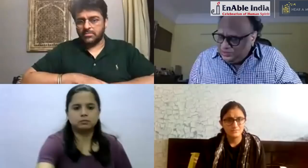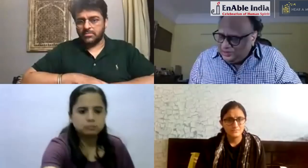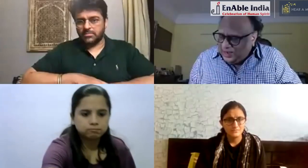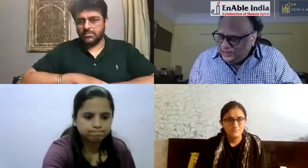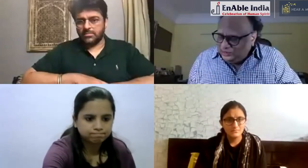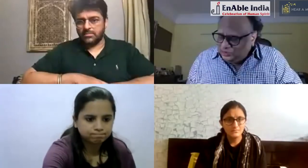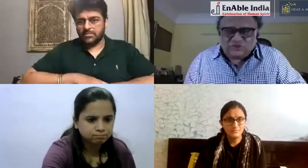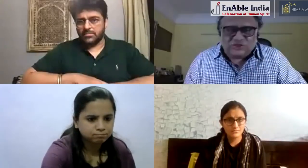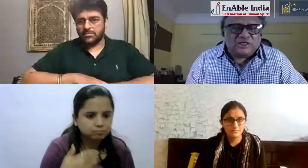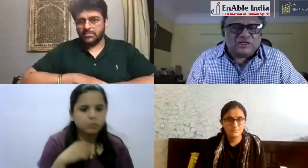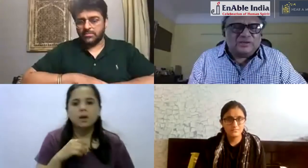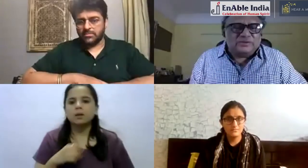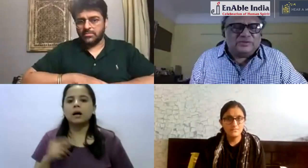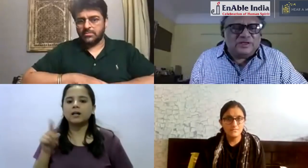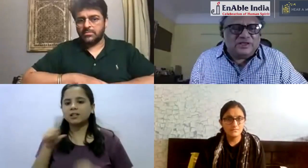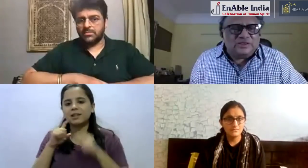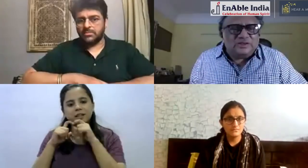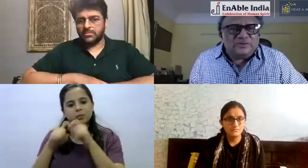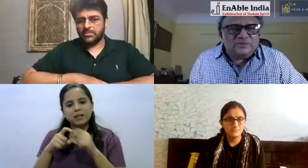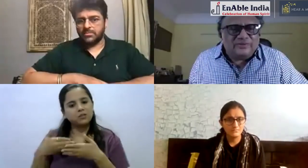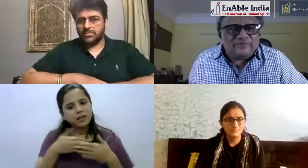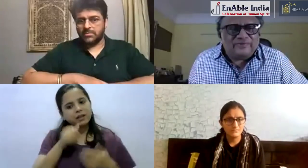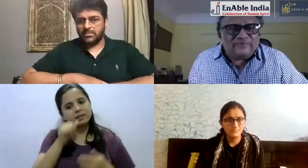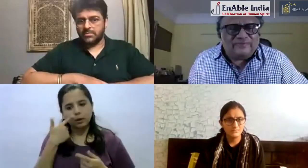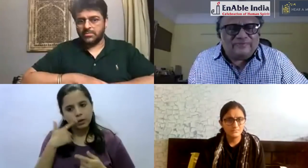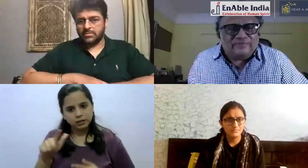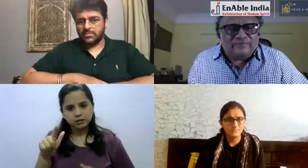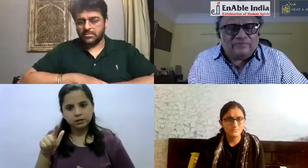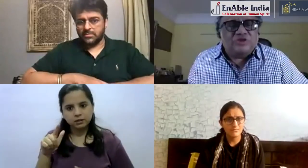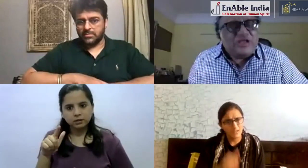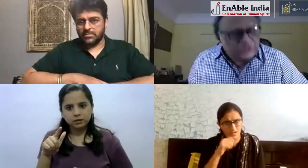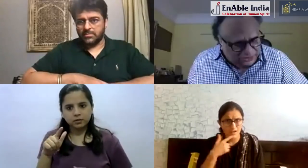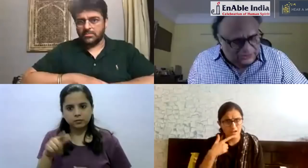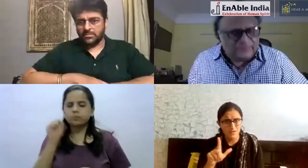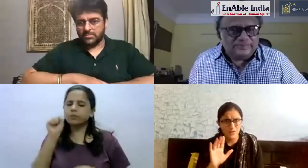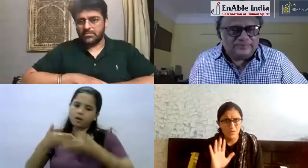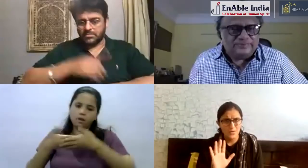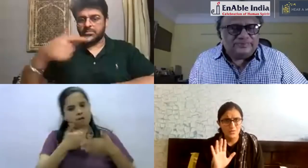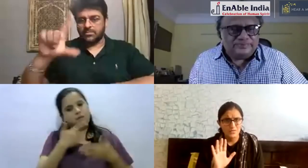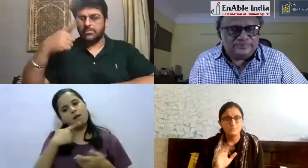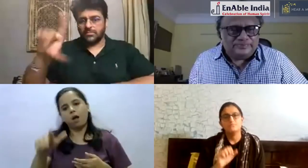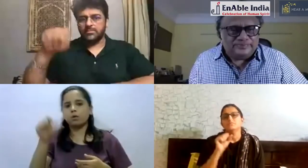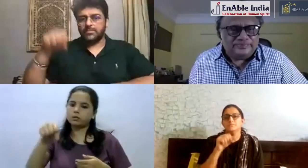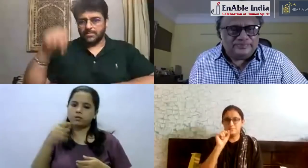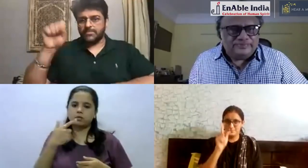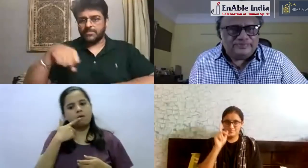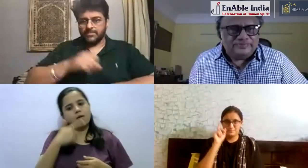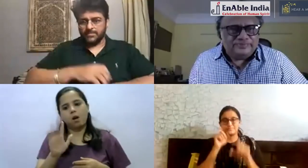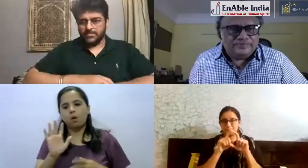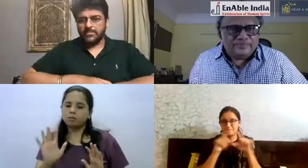Your last question. She's asking, breastfeeding is allowed? Yes.